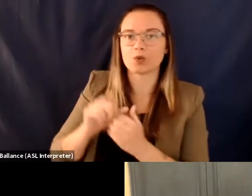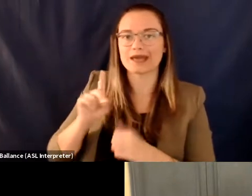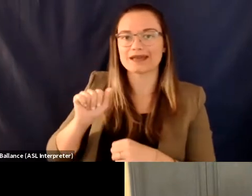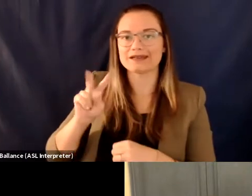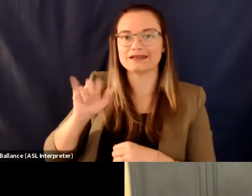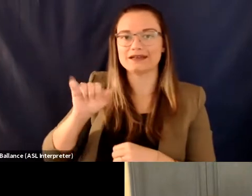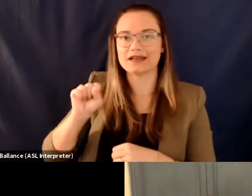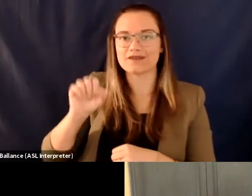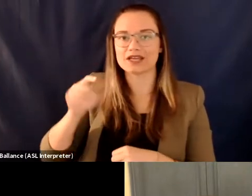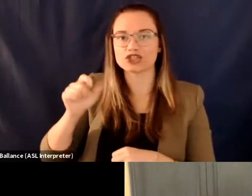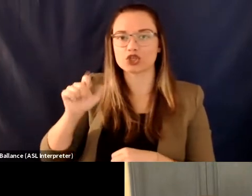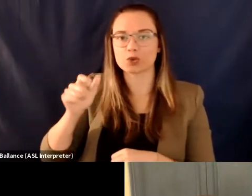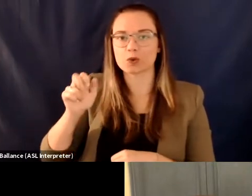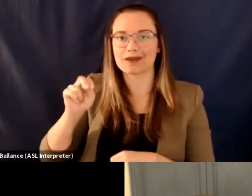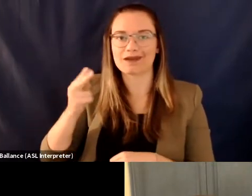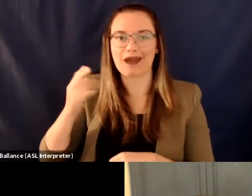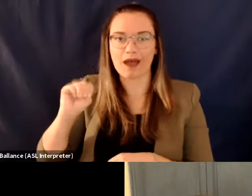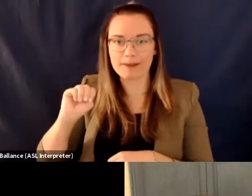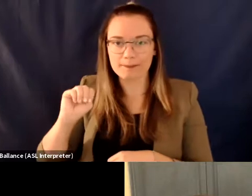financing?